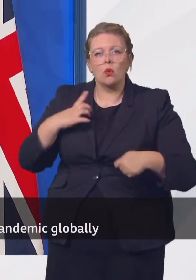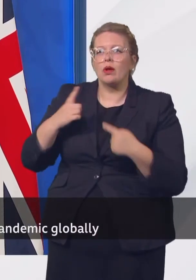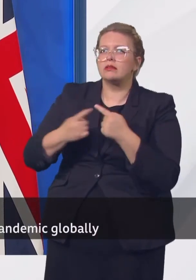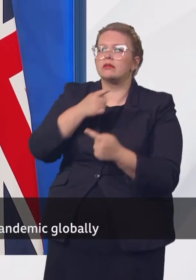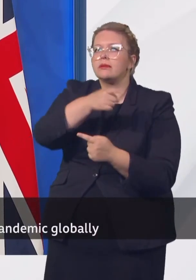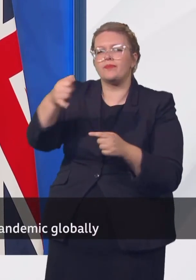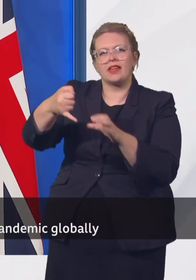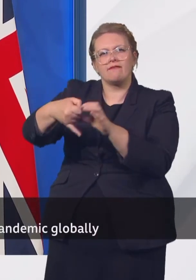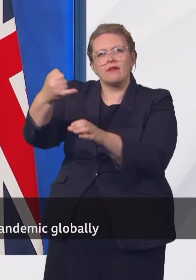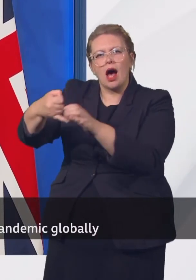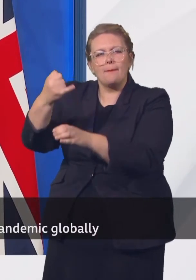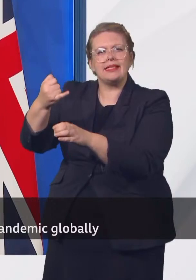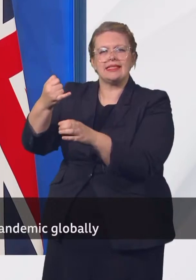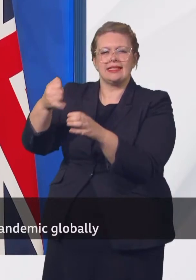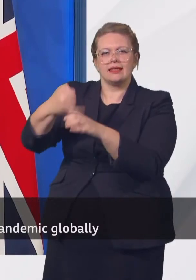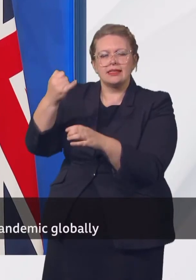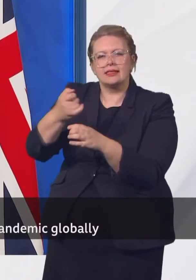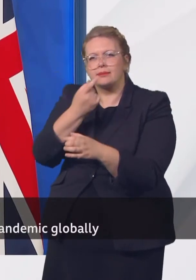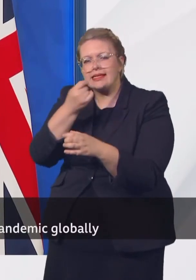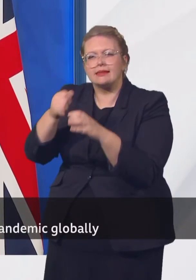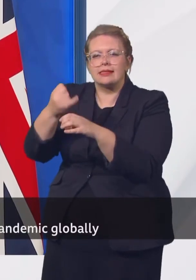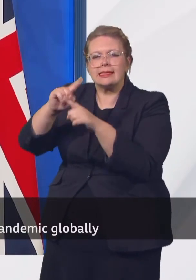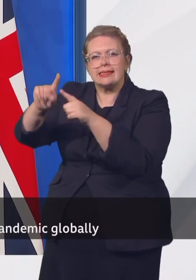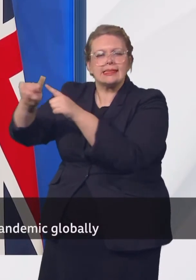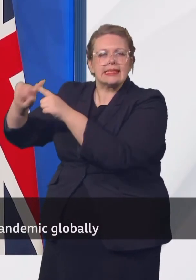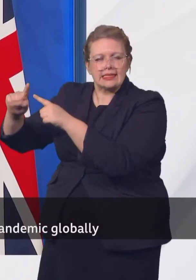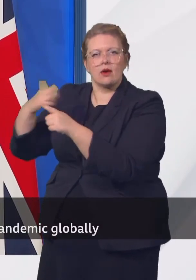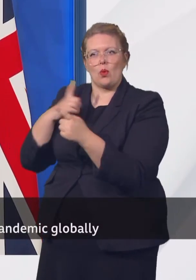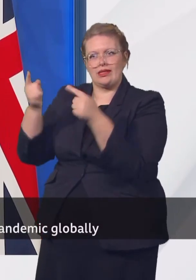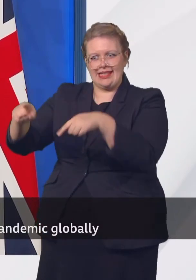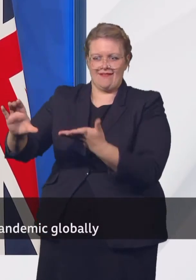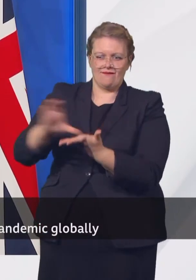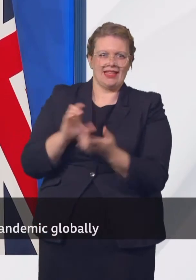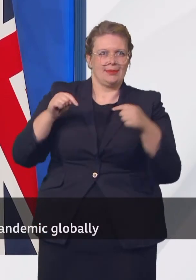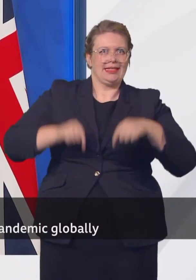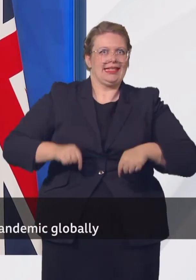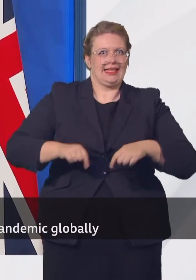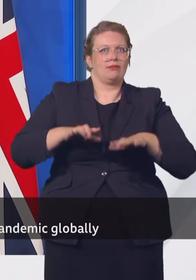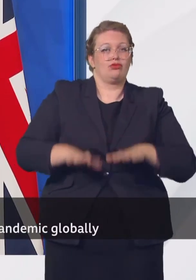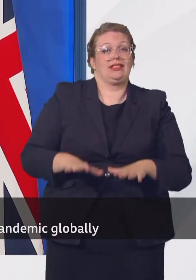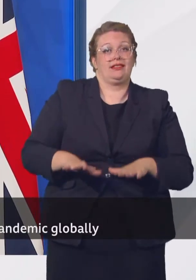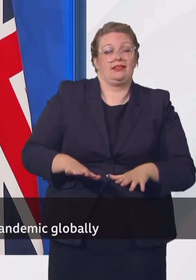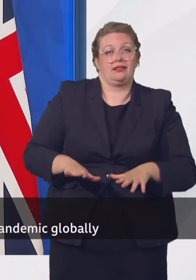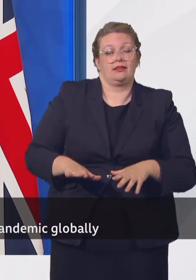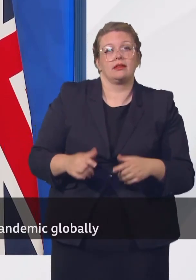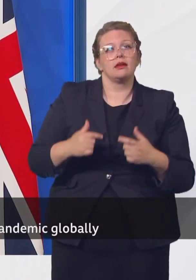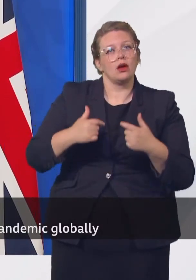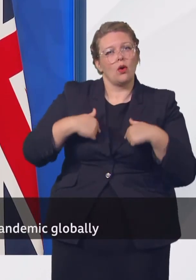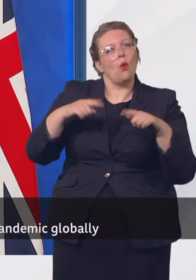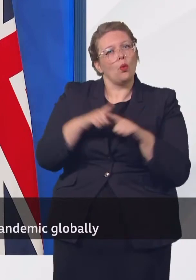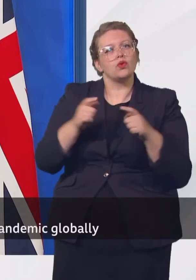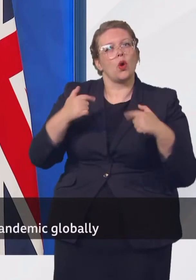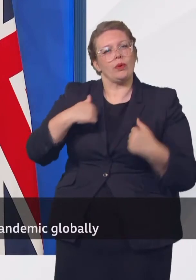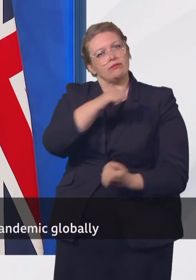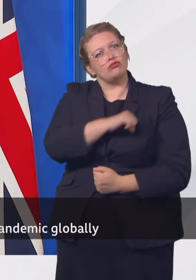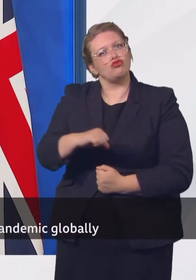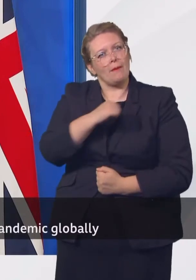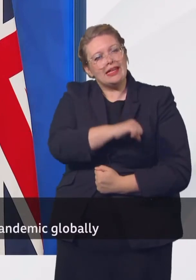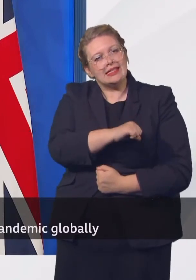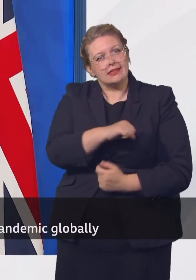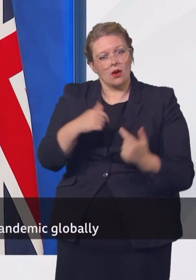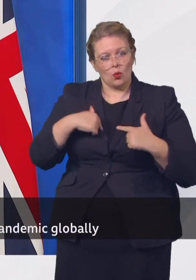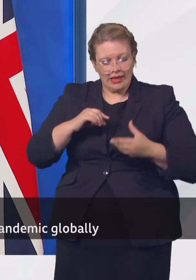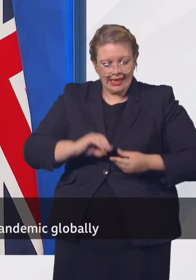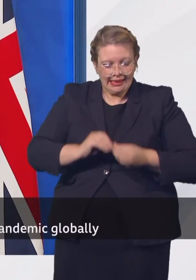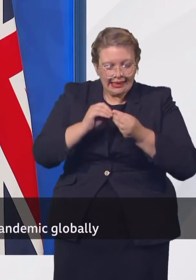UK. And one of our commitments is that we will not ever block exports to anywhere around the